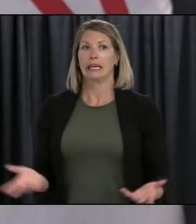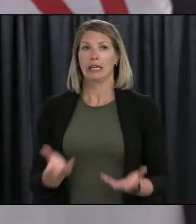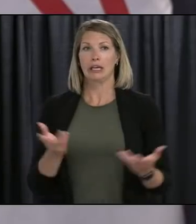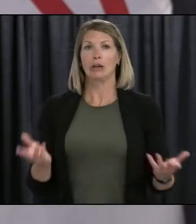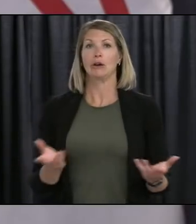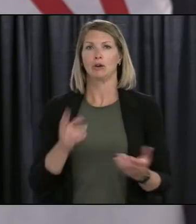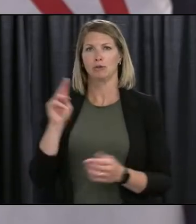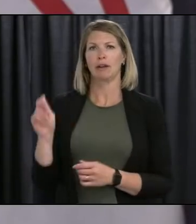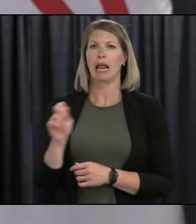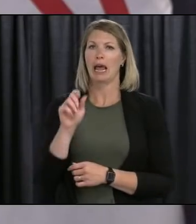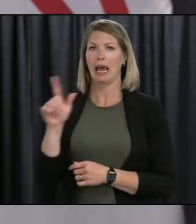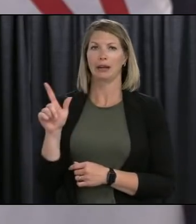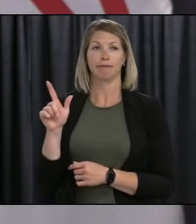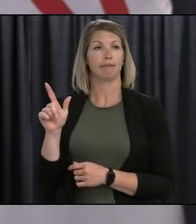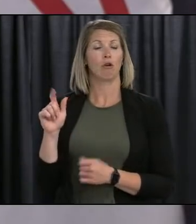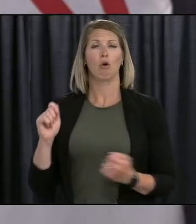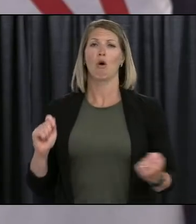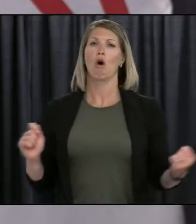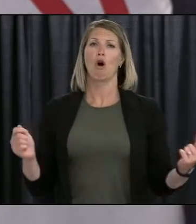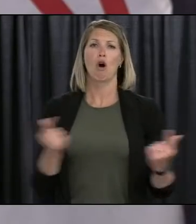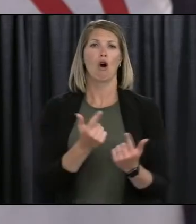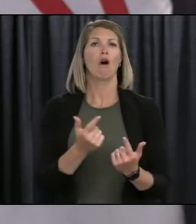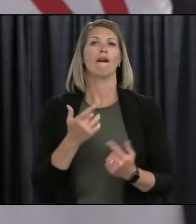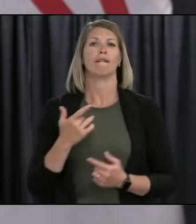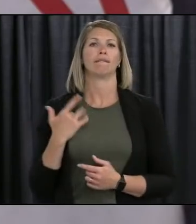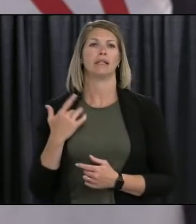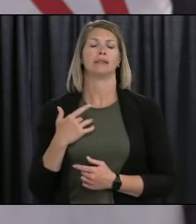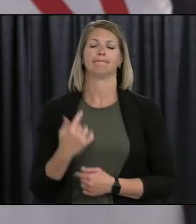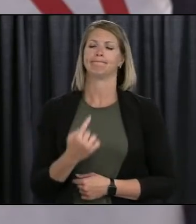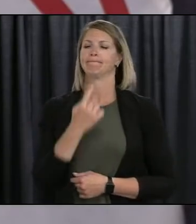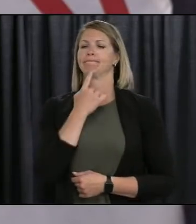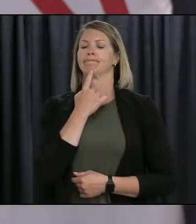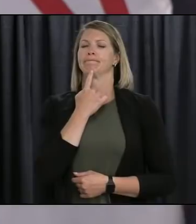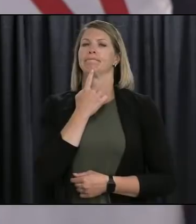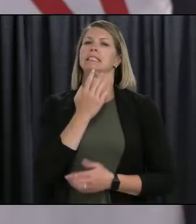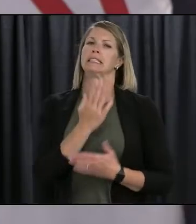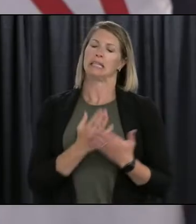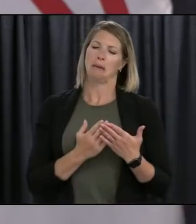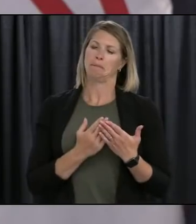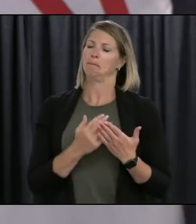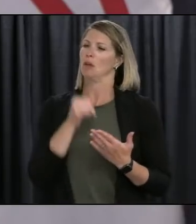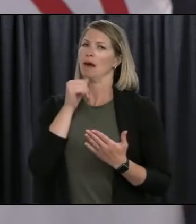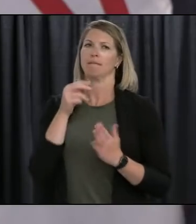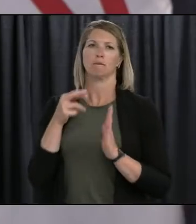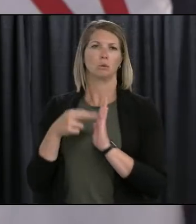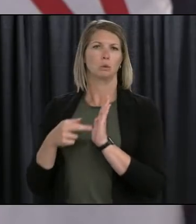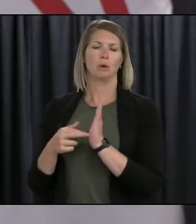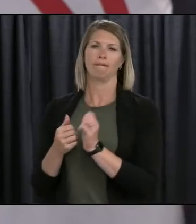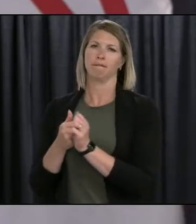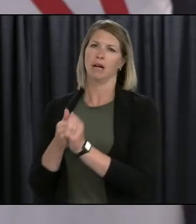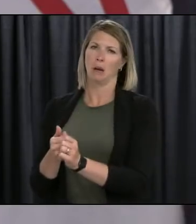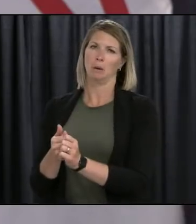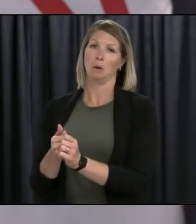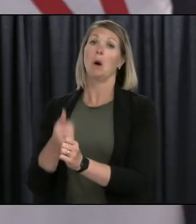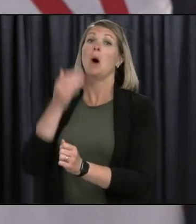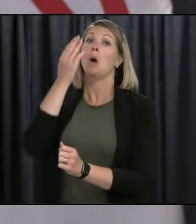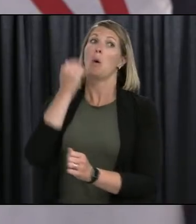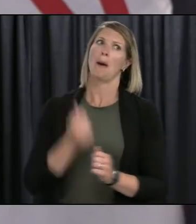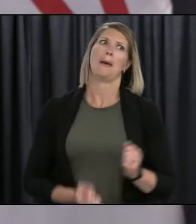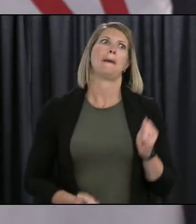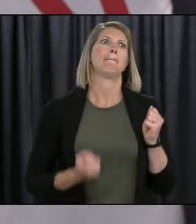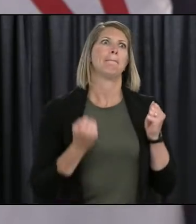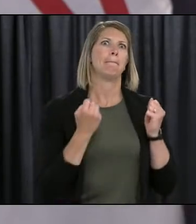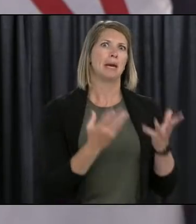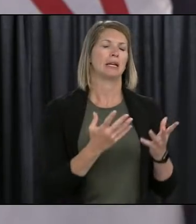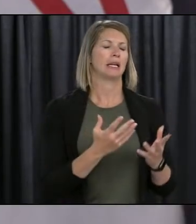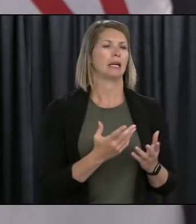the disappointment on what took place over this weekend here in St. John's. We all know that you have worked hard, and reports like